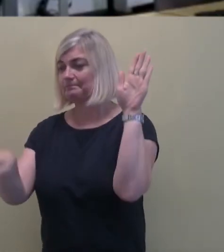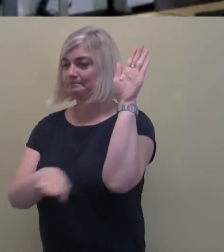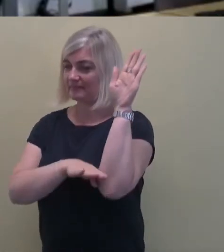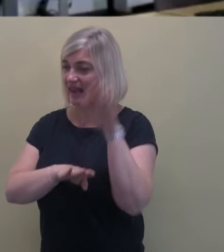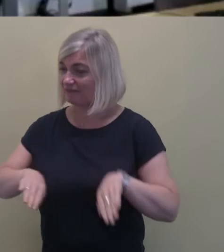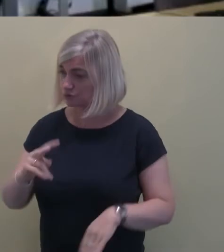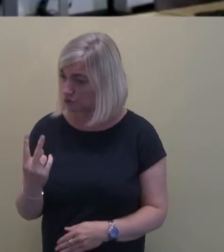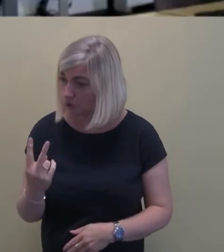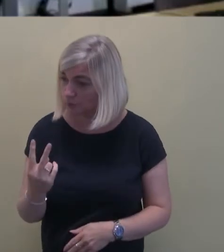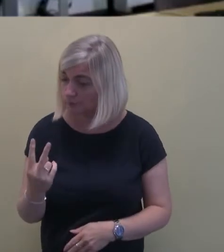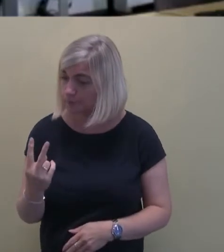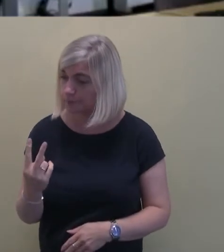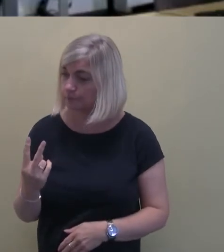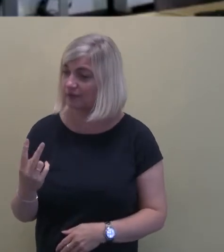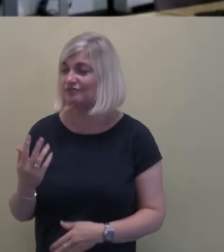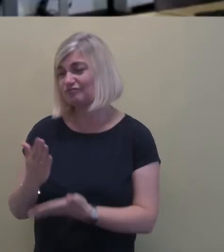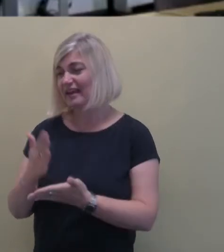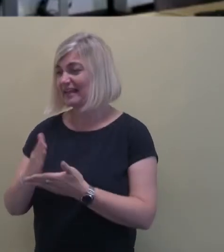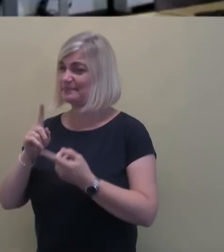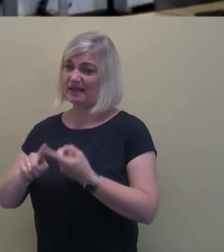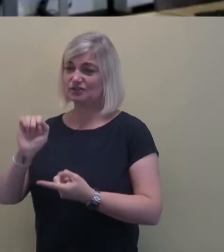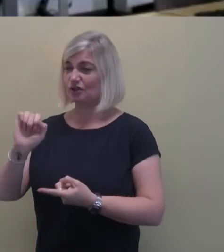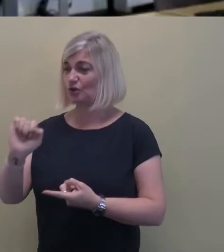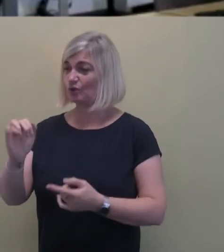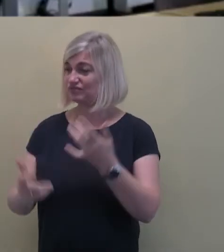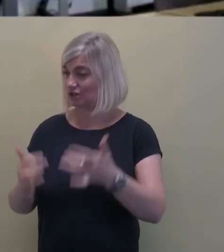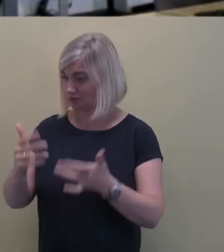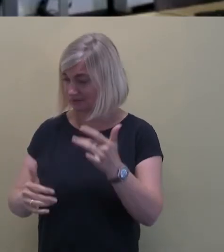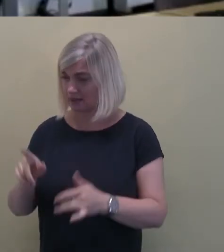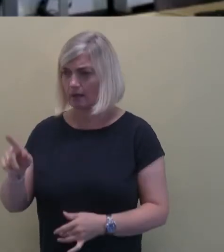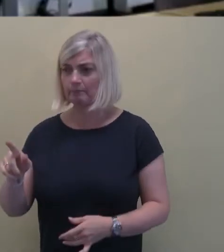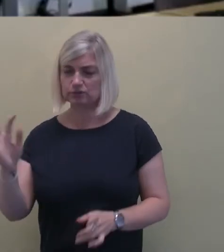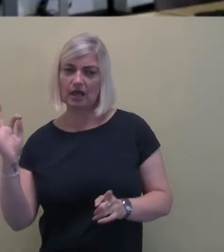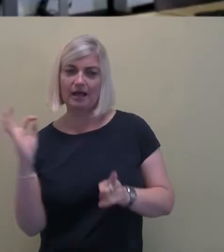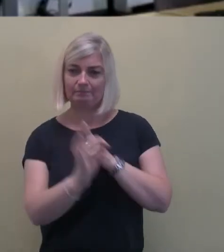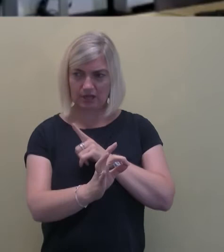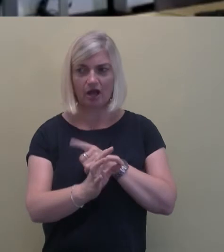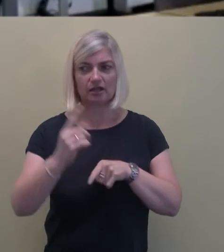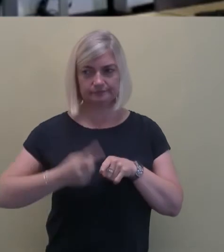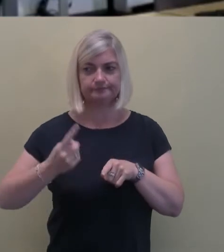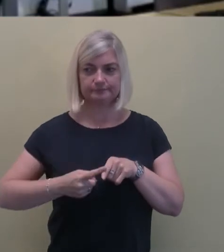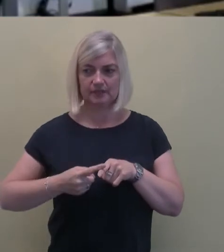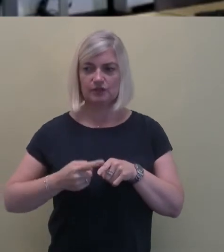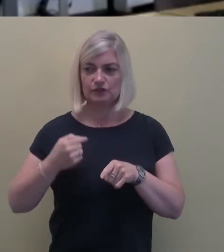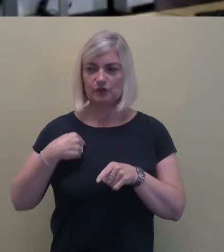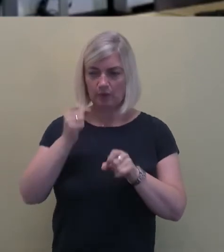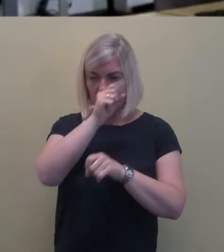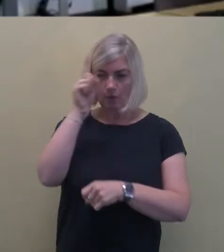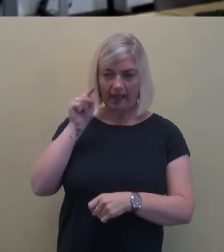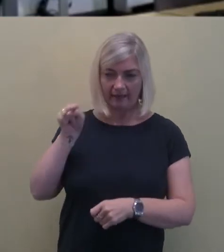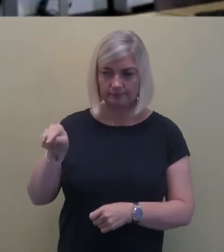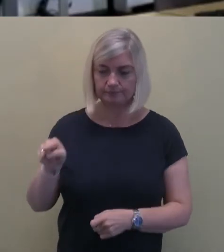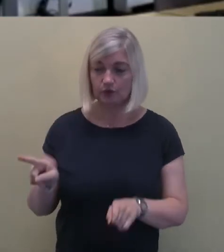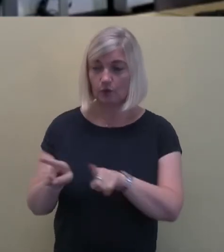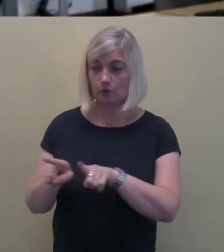get the opportunity to do a resit alongside your main course of study as well. So that opportunity is still there to improve your maths and